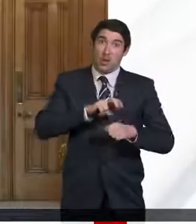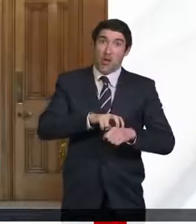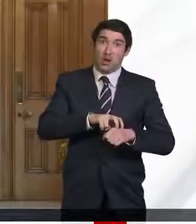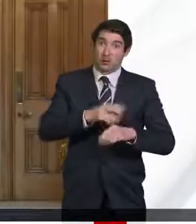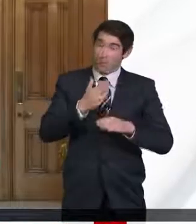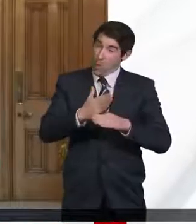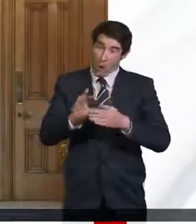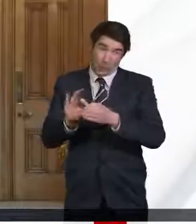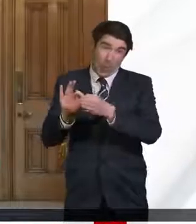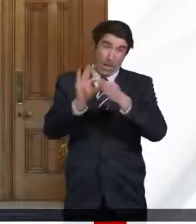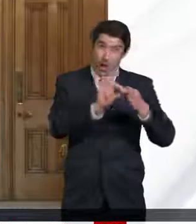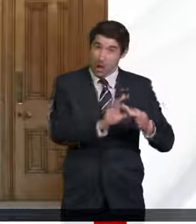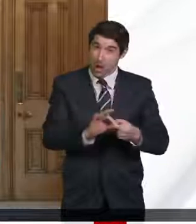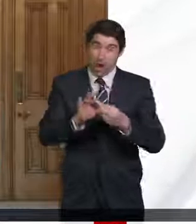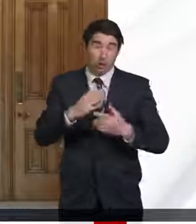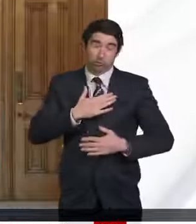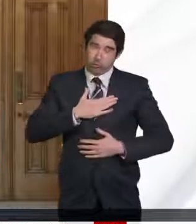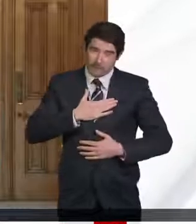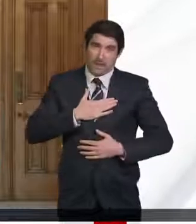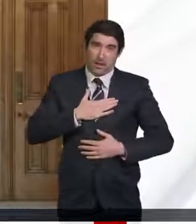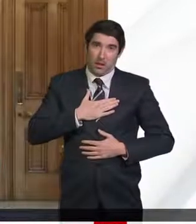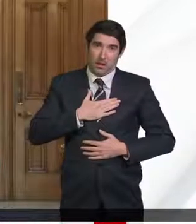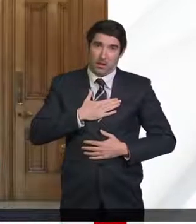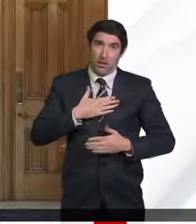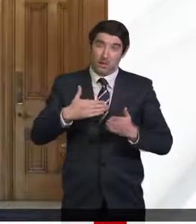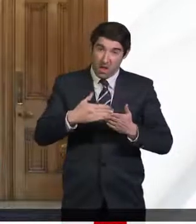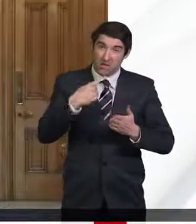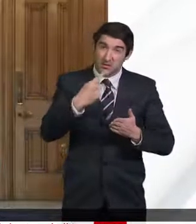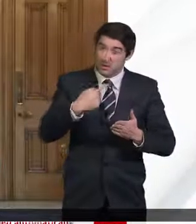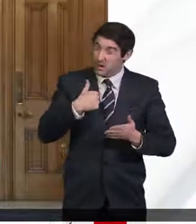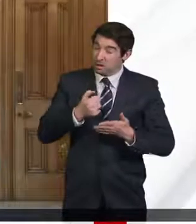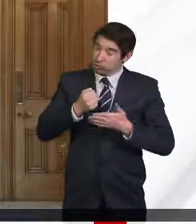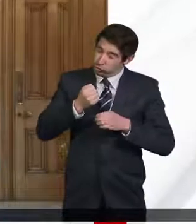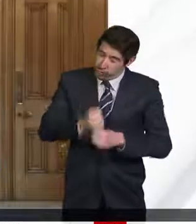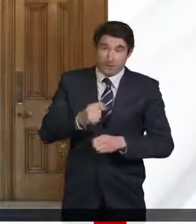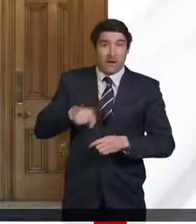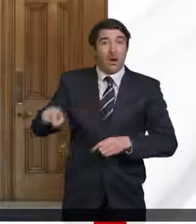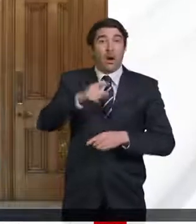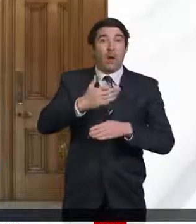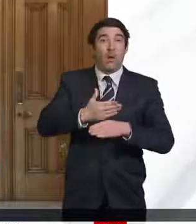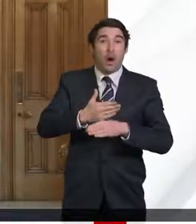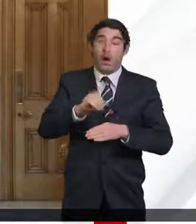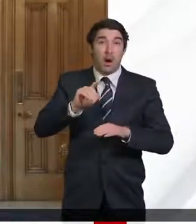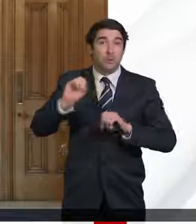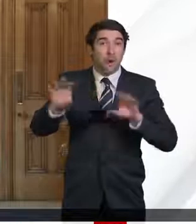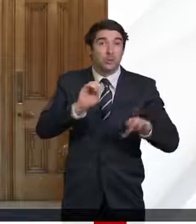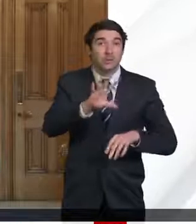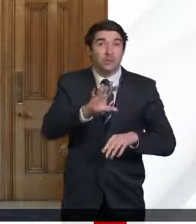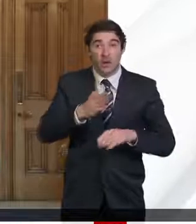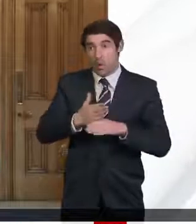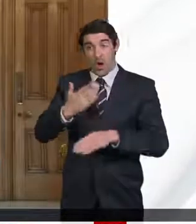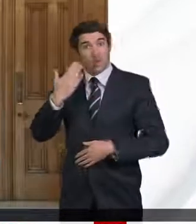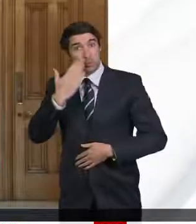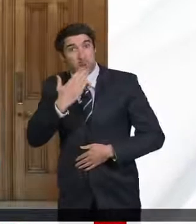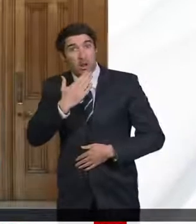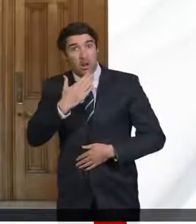sector workers, cleaners and social workers, prison and police officers, those in the Royal Mail and in our schools. And I want to